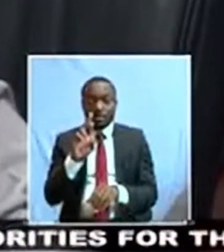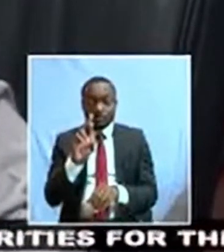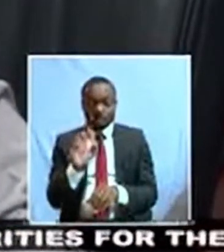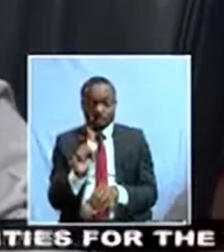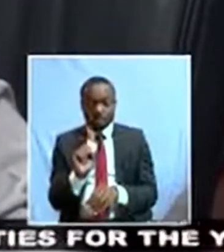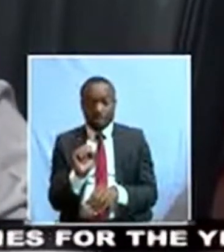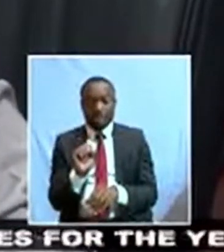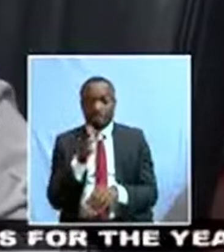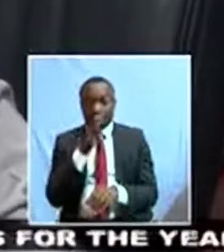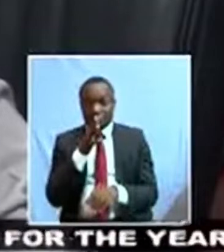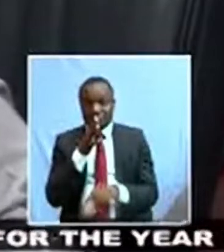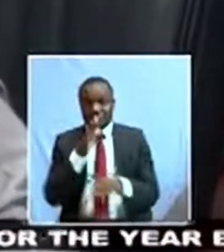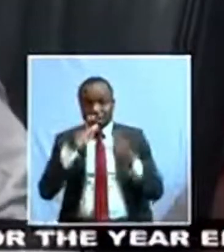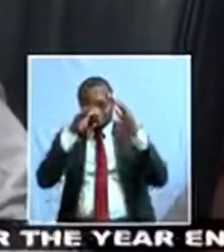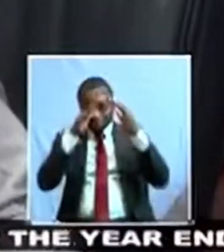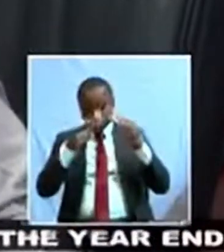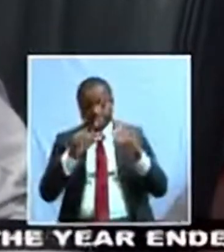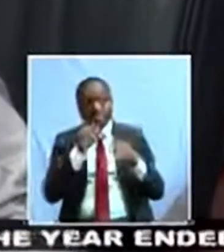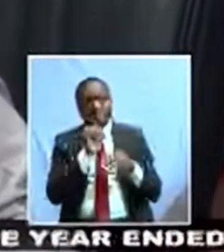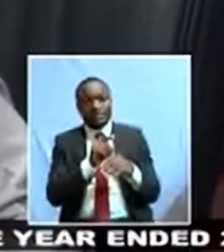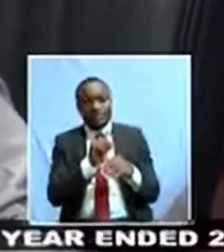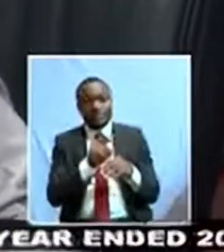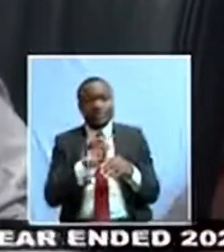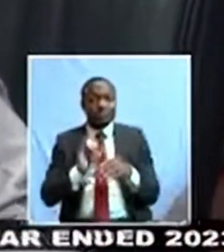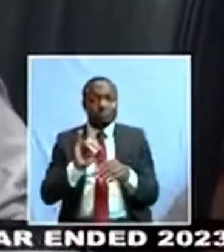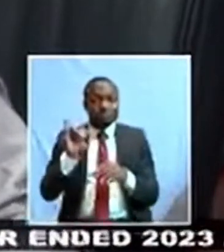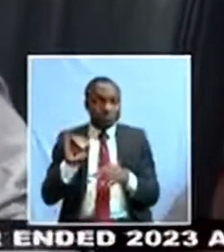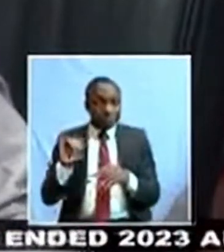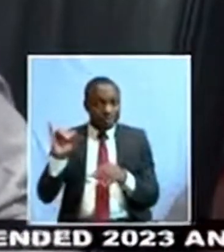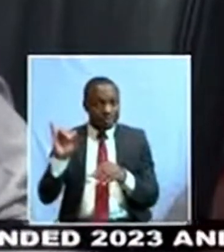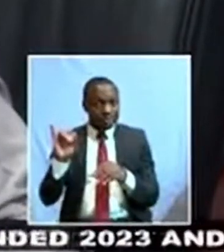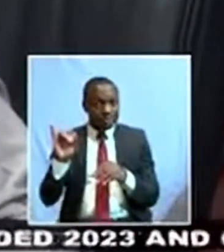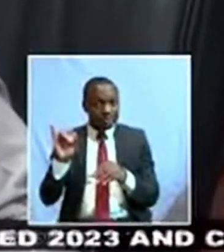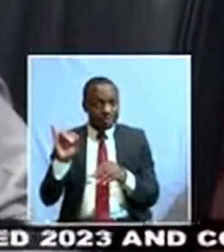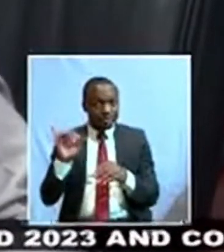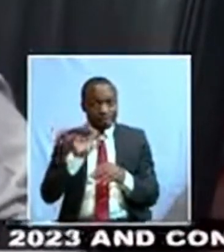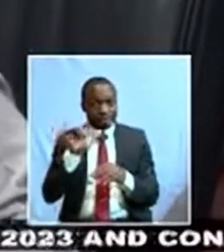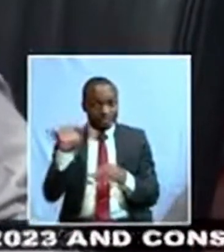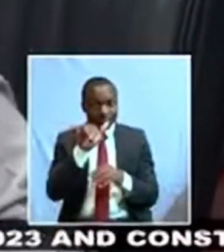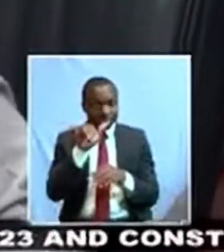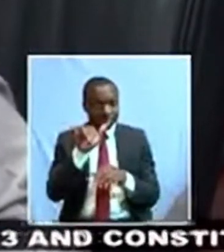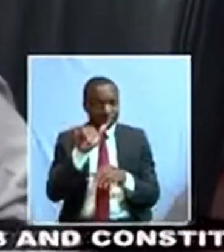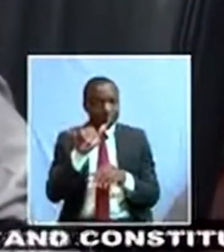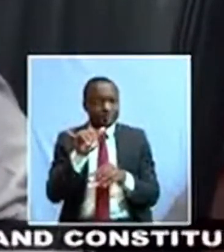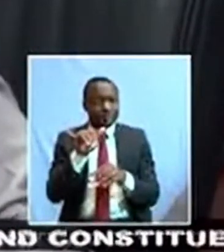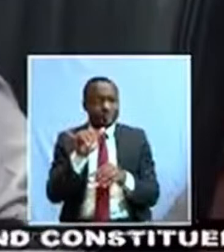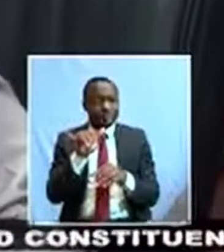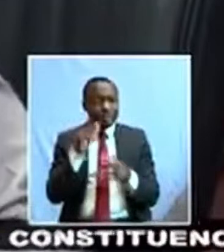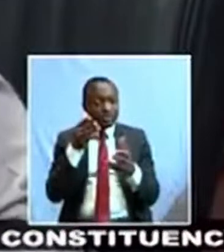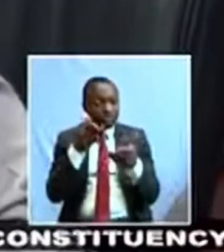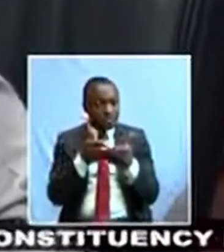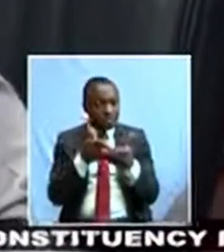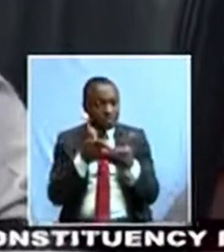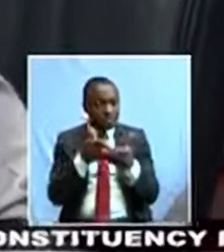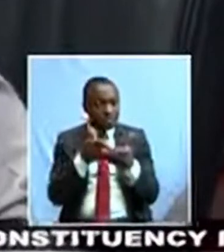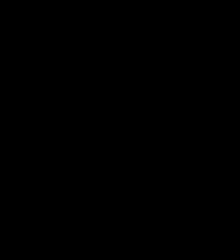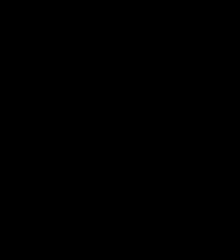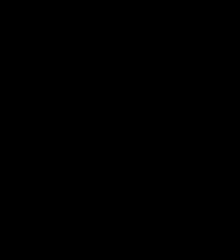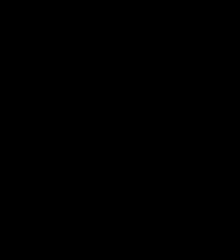what my question is this the Itezhi standard, or it is the standard way